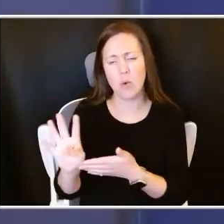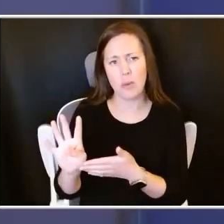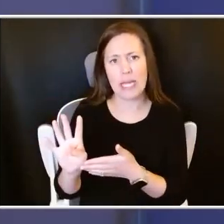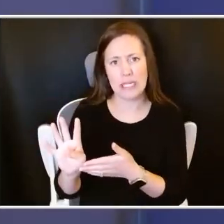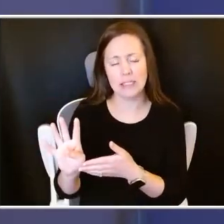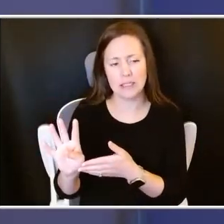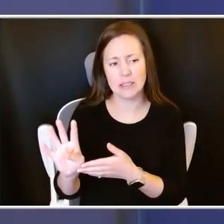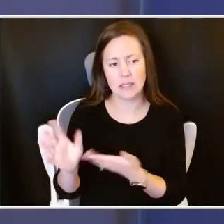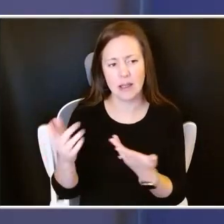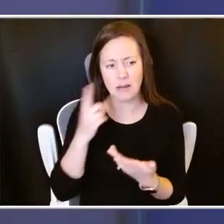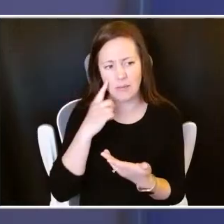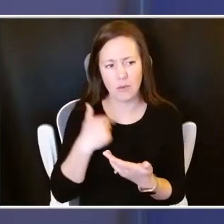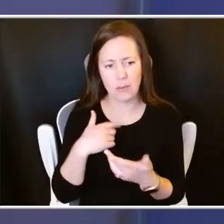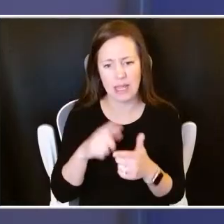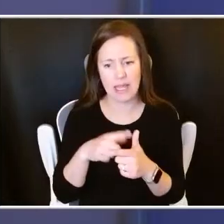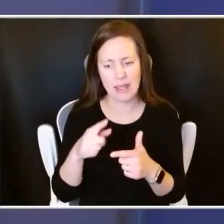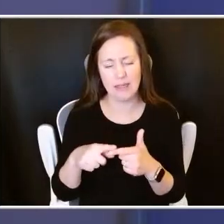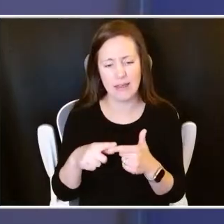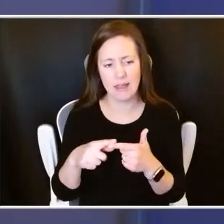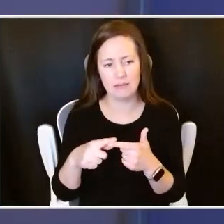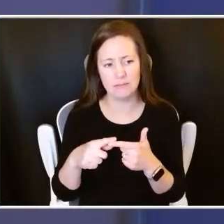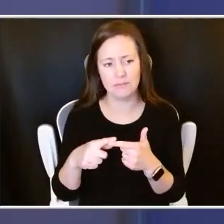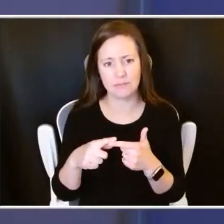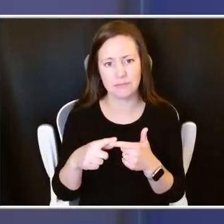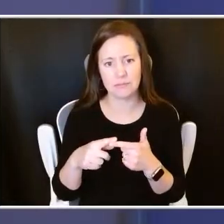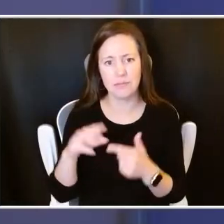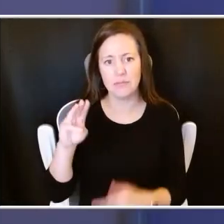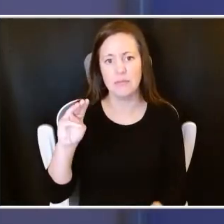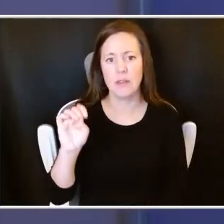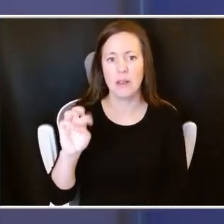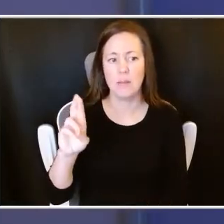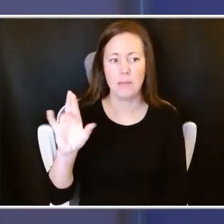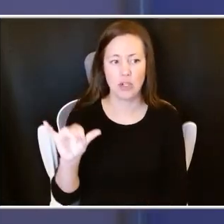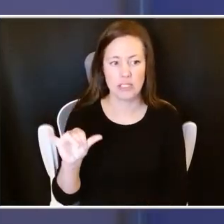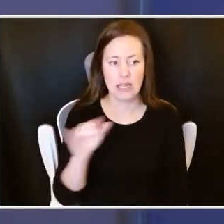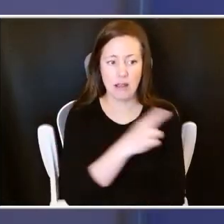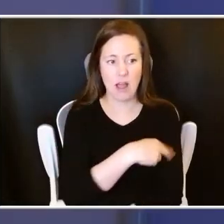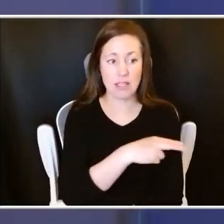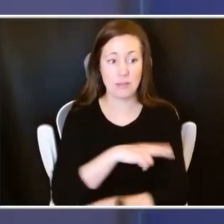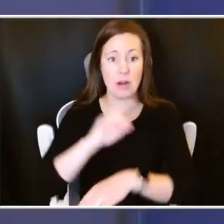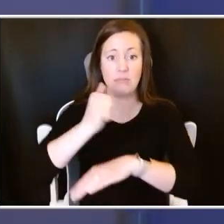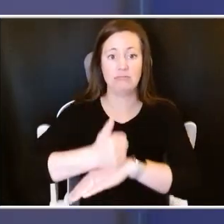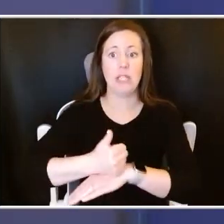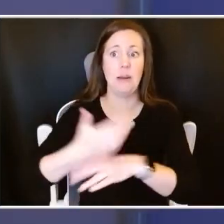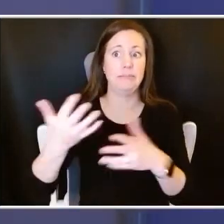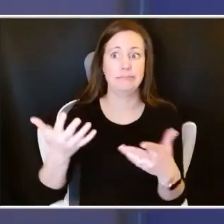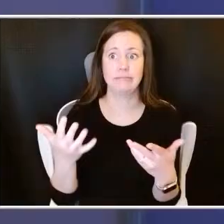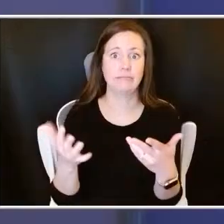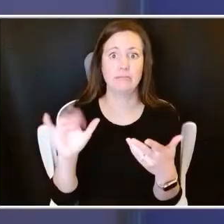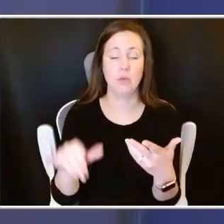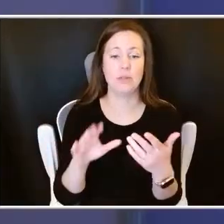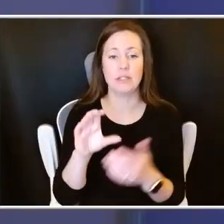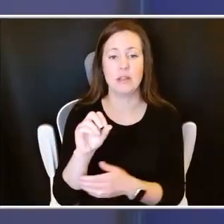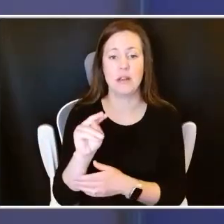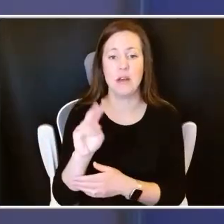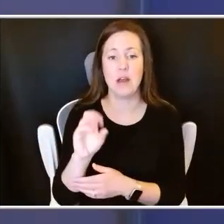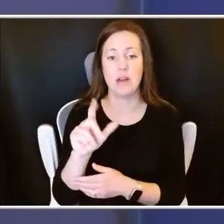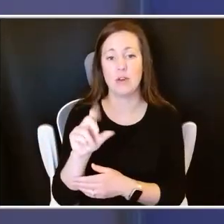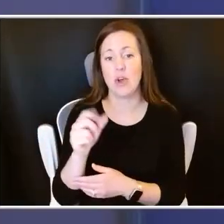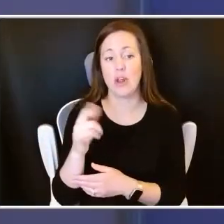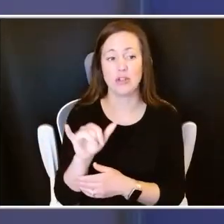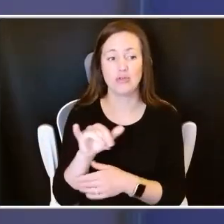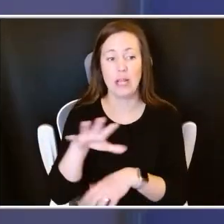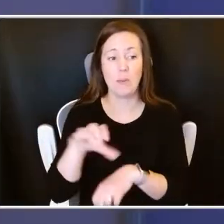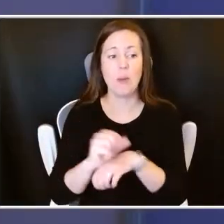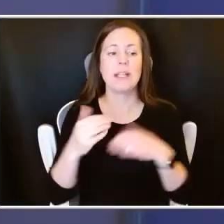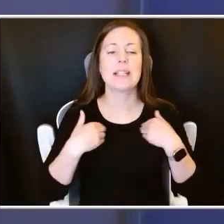And then Mercy reached out as far as setting up oncology appointments. And I have a younger brother. I